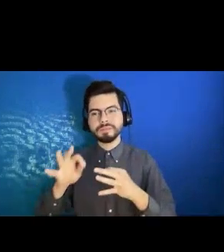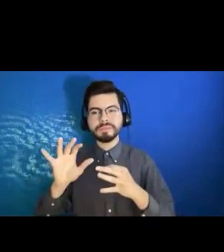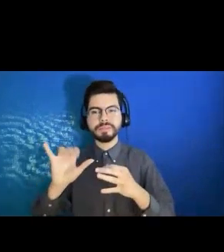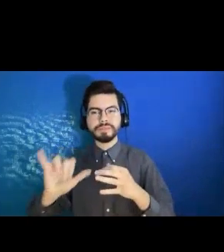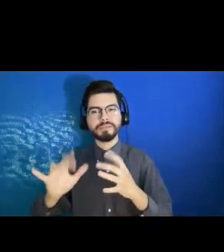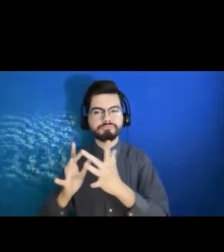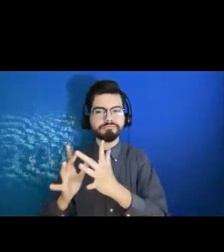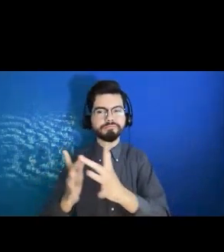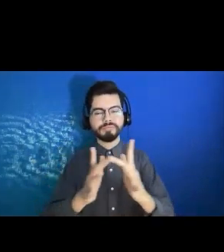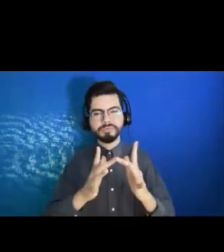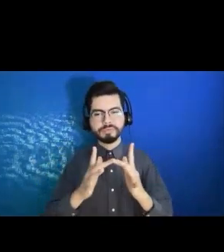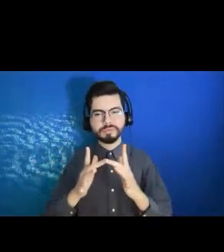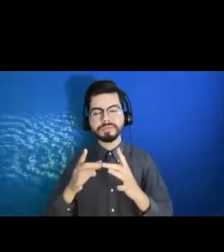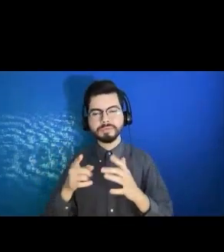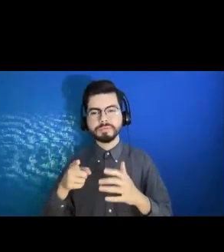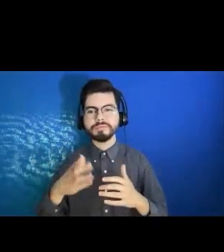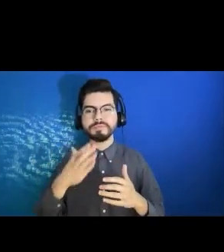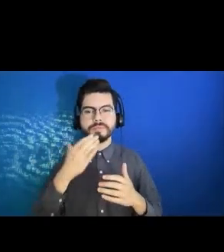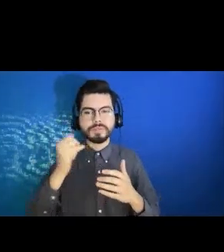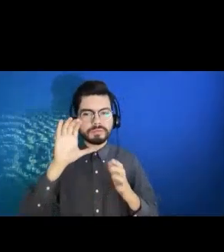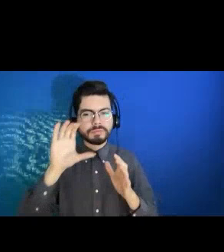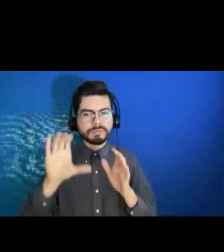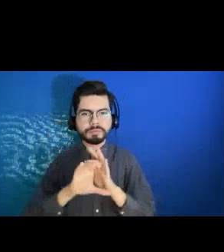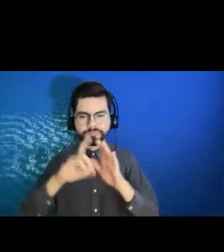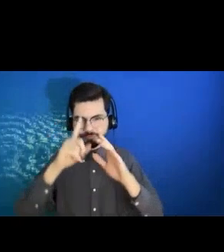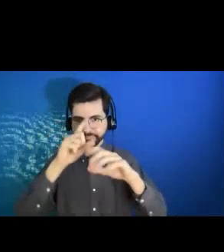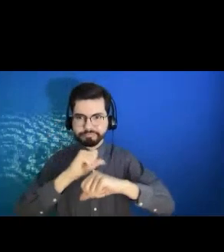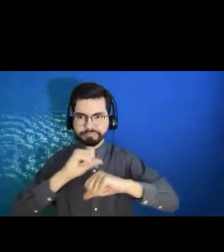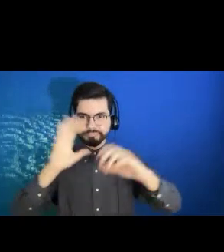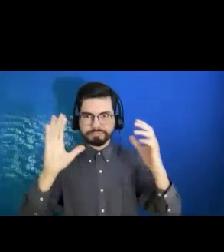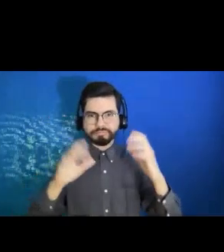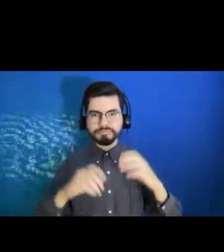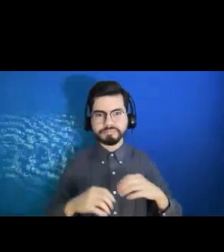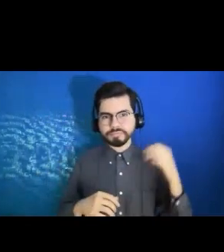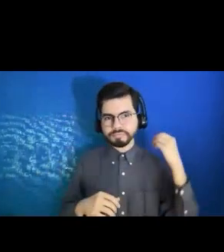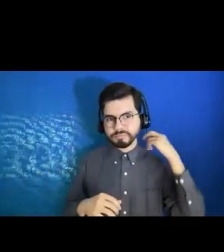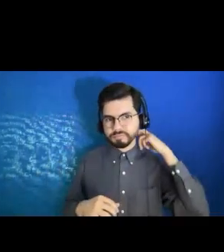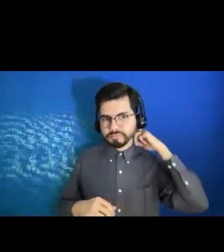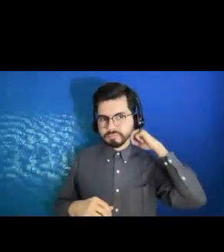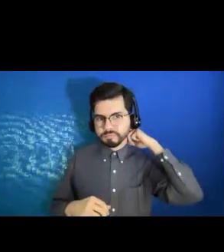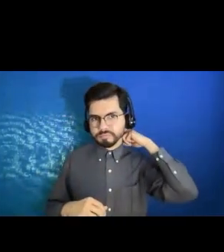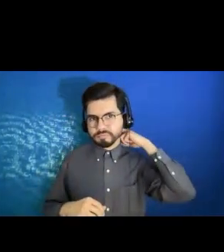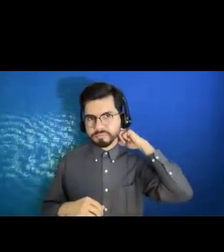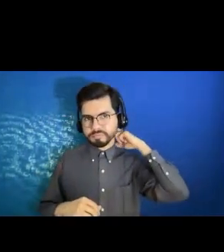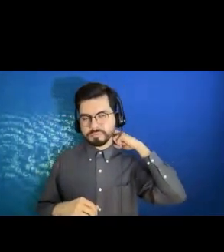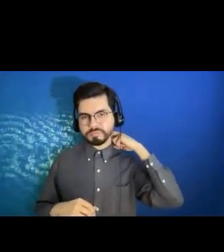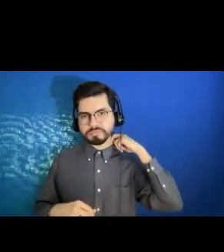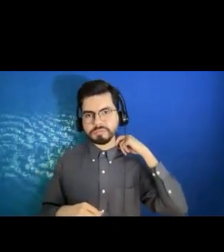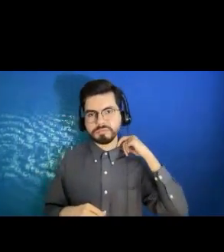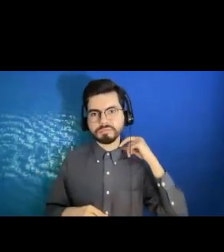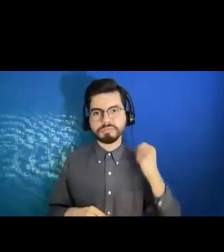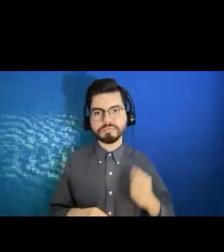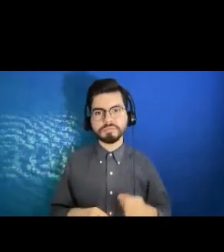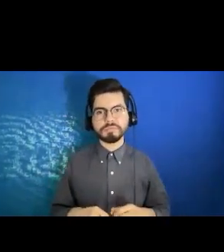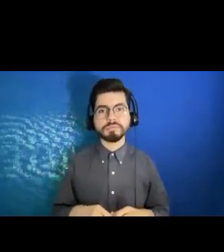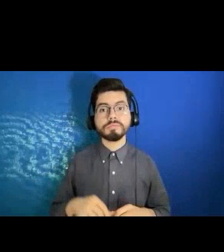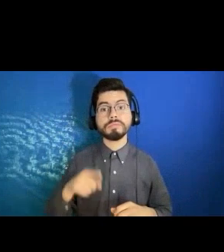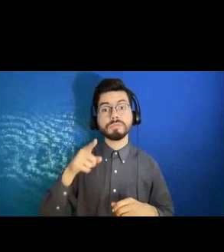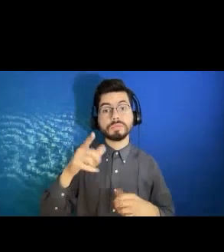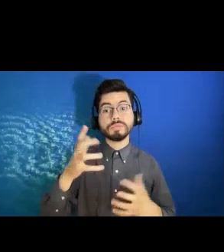picture of what the magma reservoir looks like. Okay, so this is what we're looking at we want to see energy